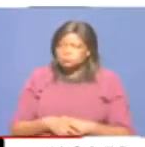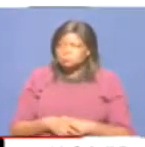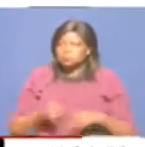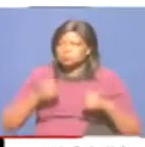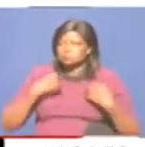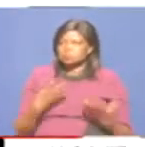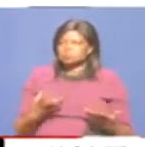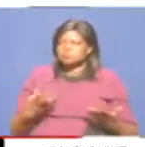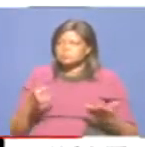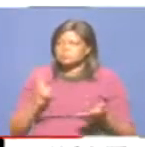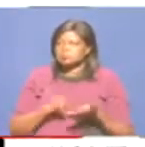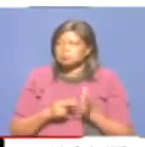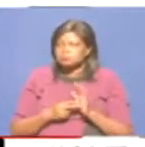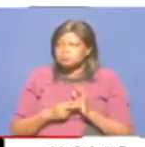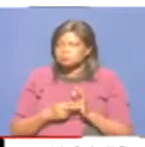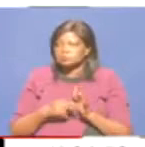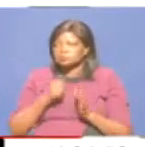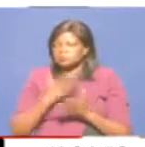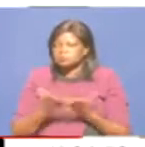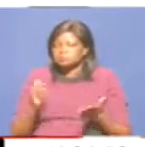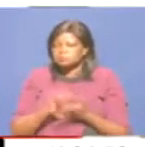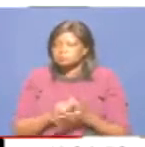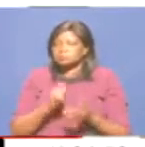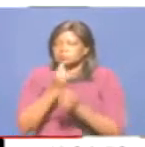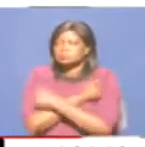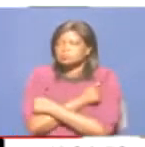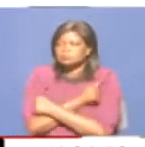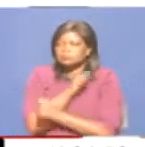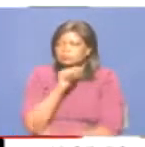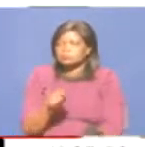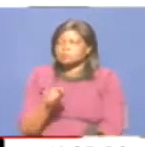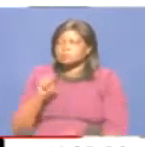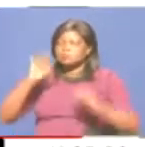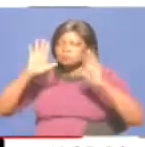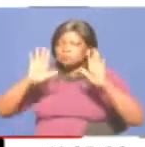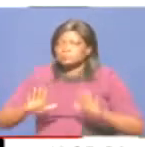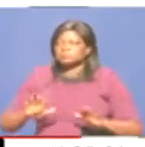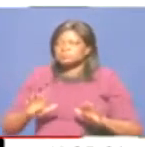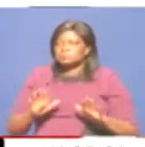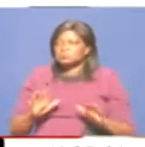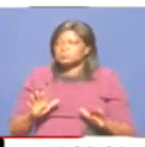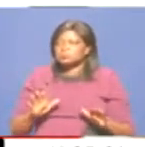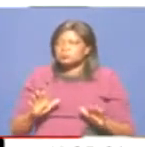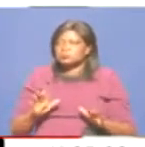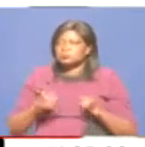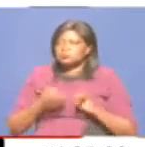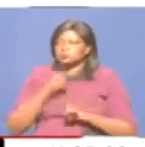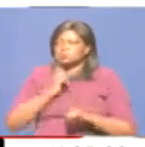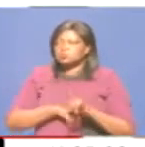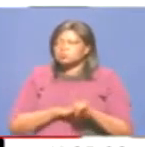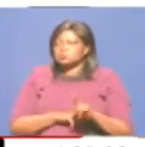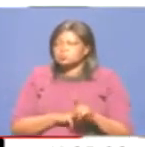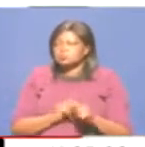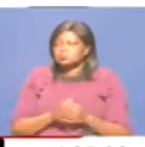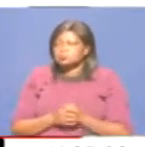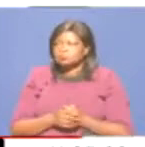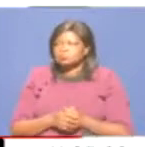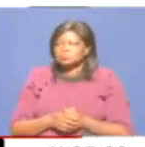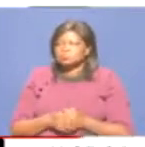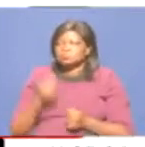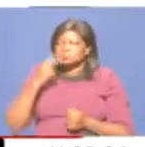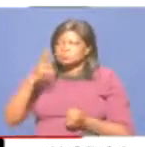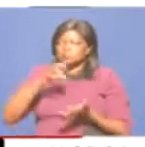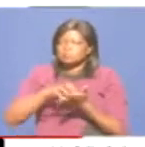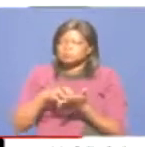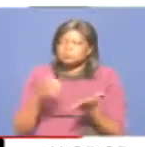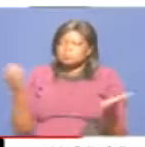So the other thing that I'm liking in this campaign is that for the first time we are seeing a situation